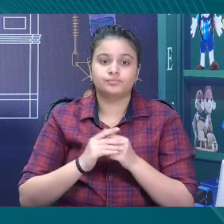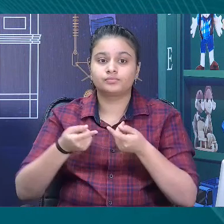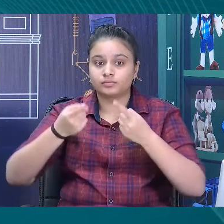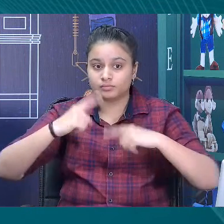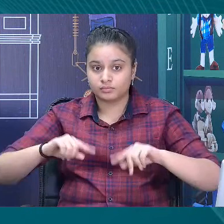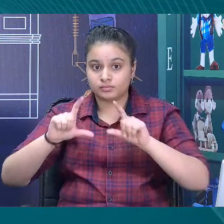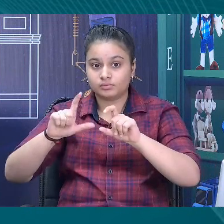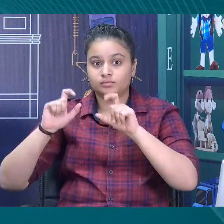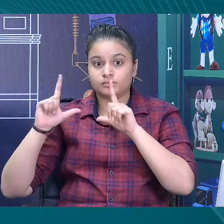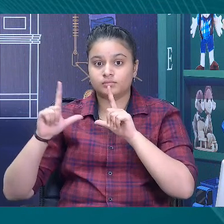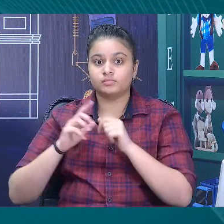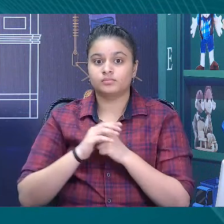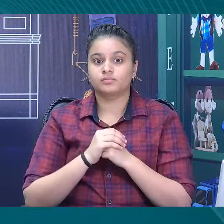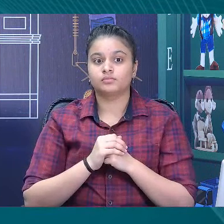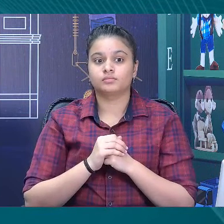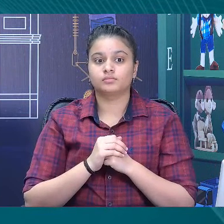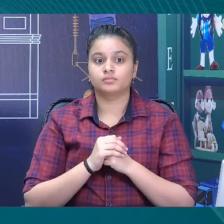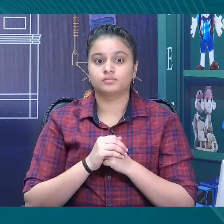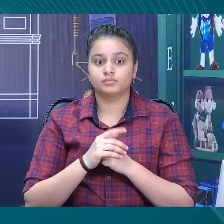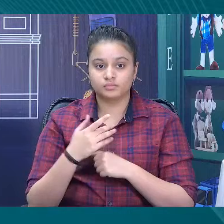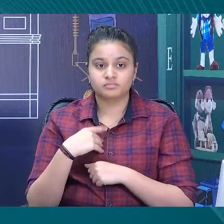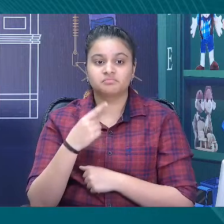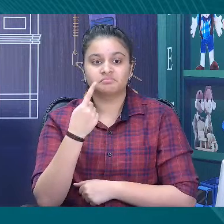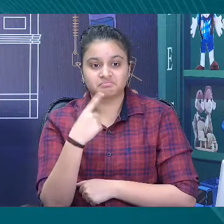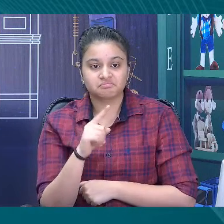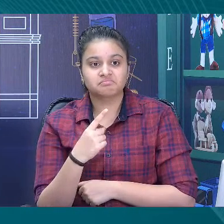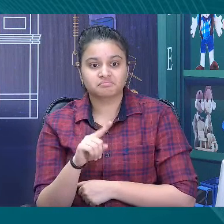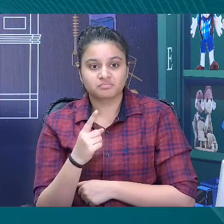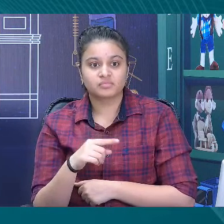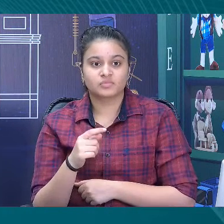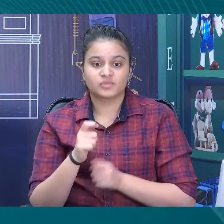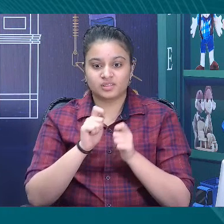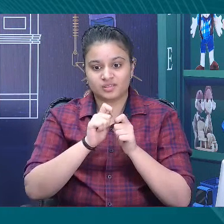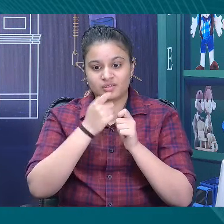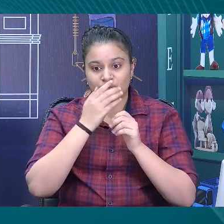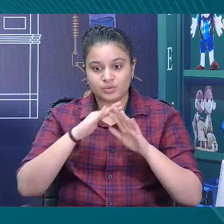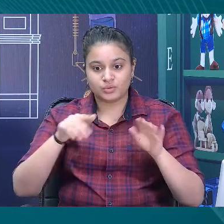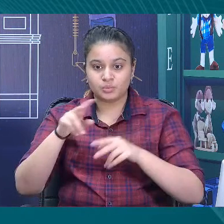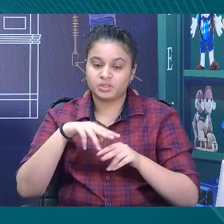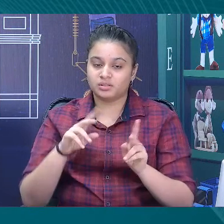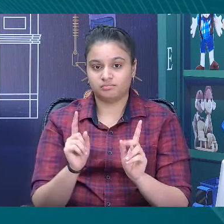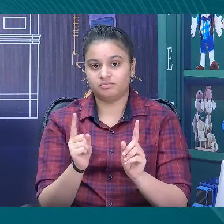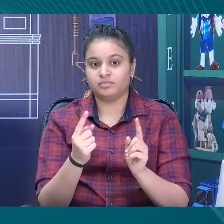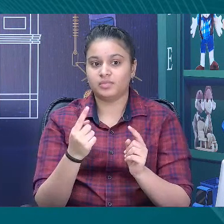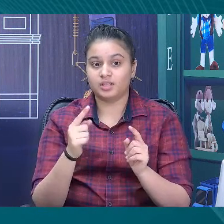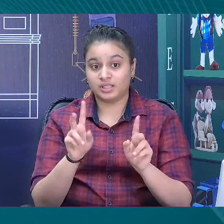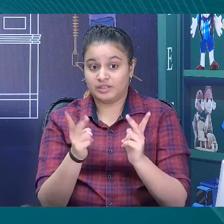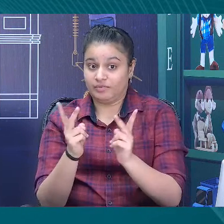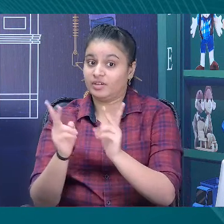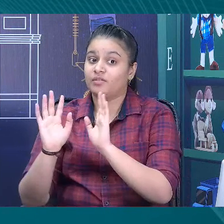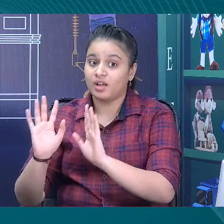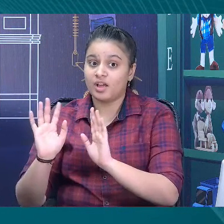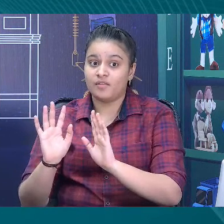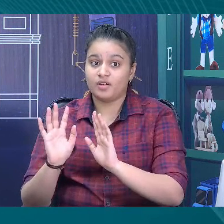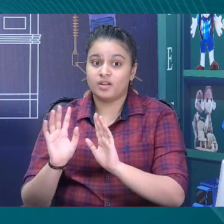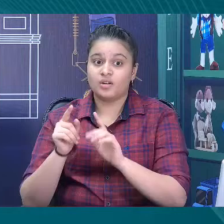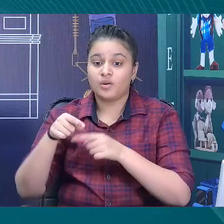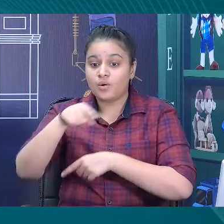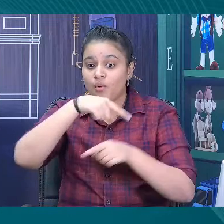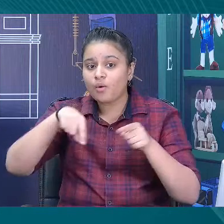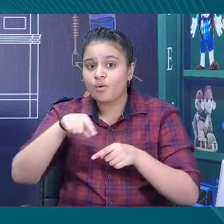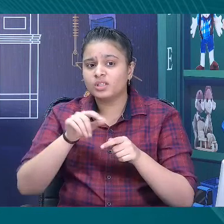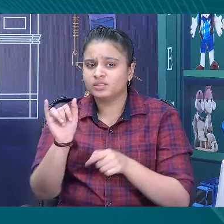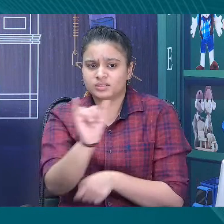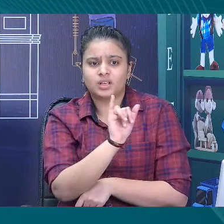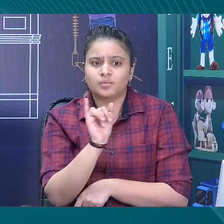ma'am. Sure, ma'am. You very rightly mentioned that each child is unique and different and one size doesn't fit all. So